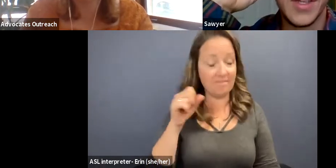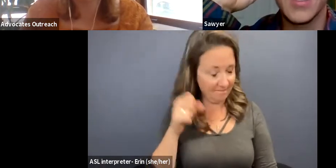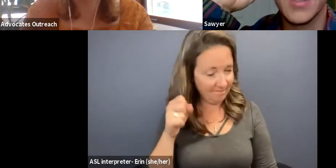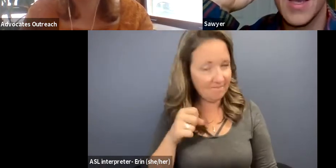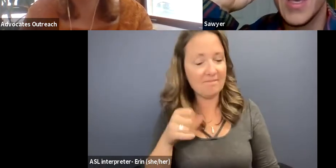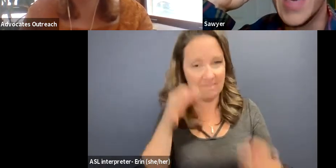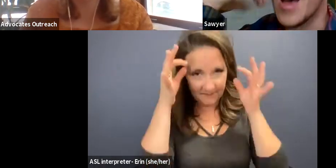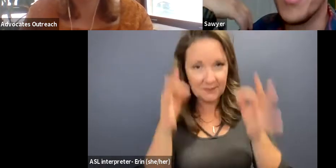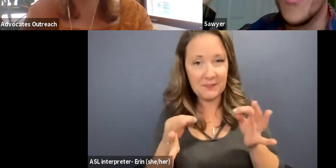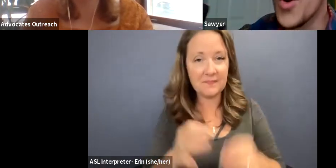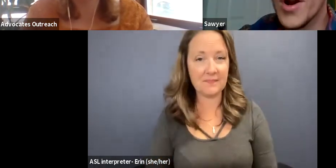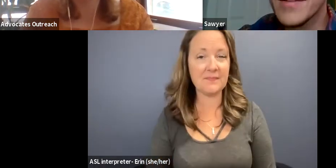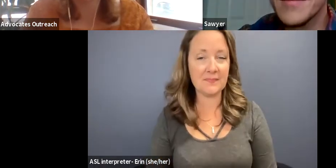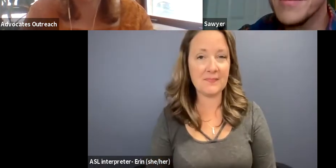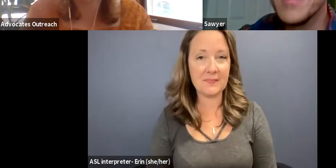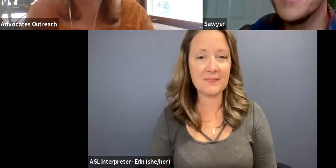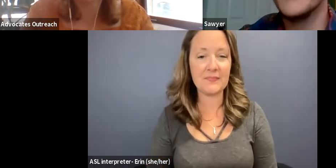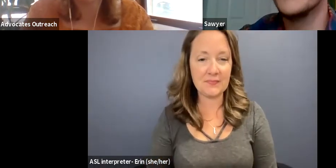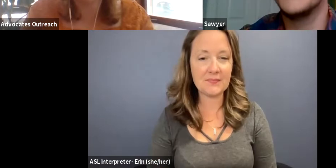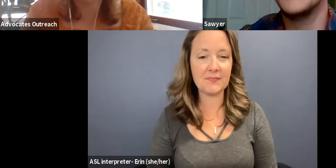from you.